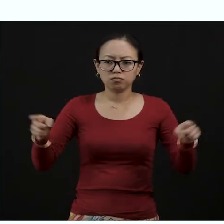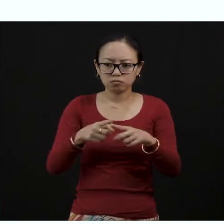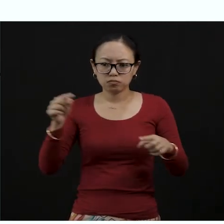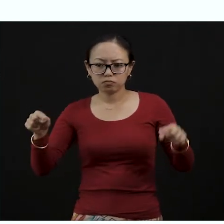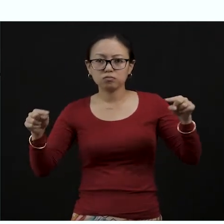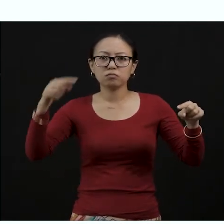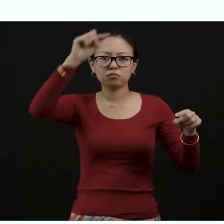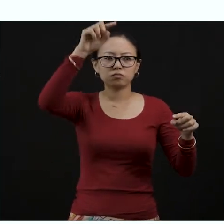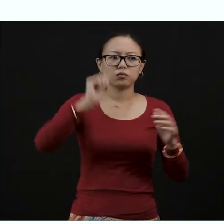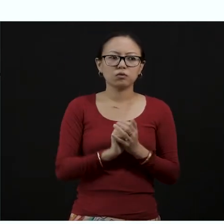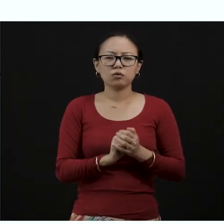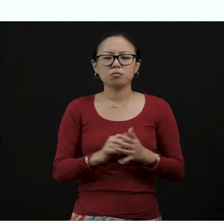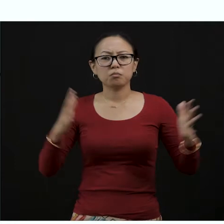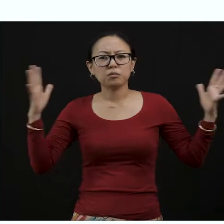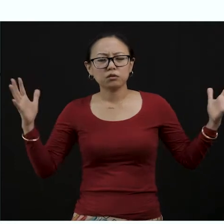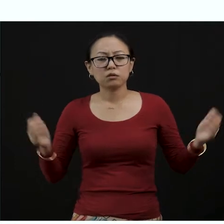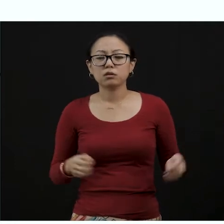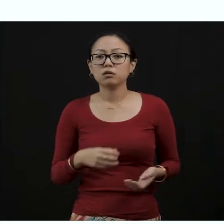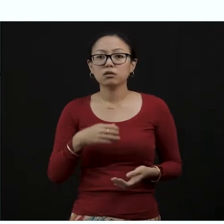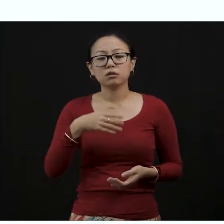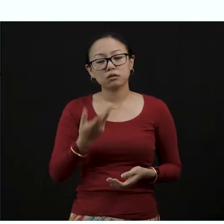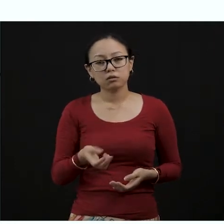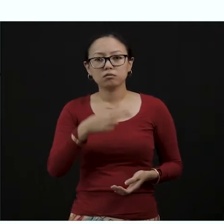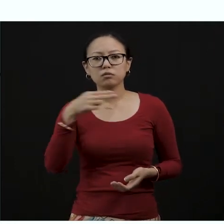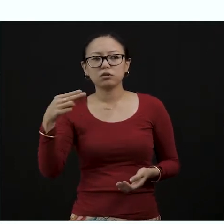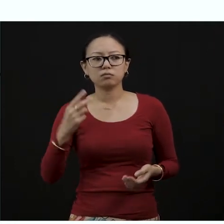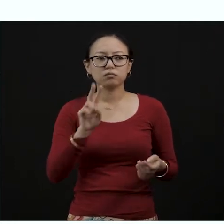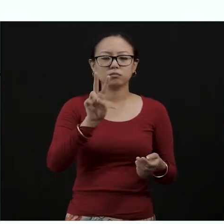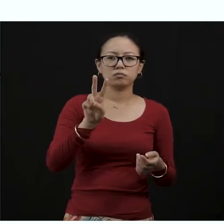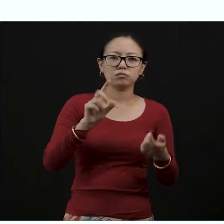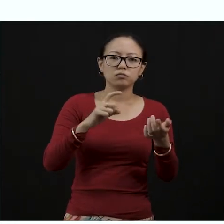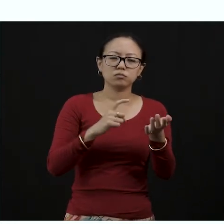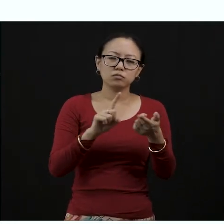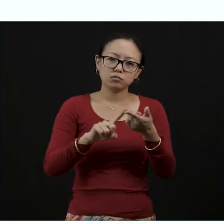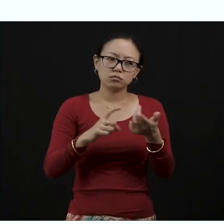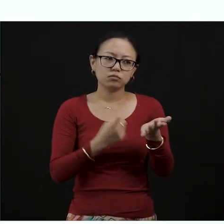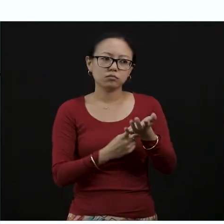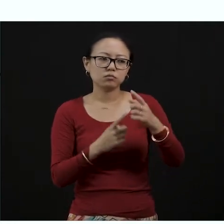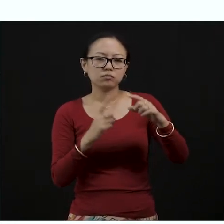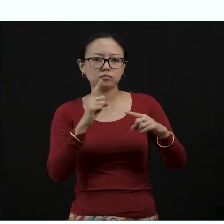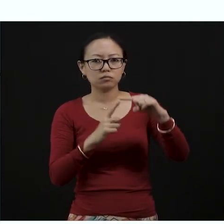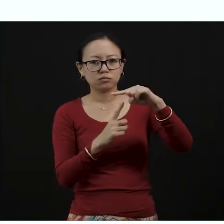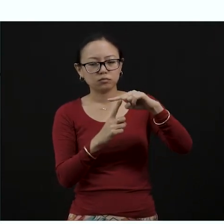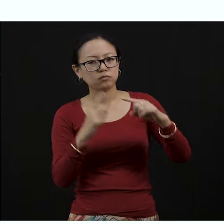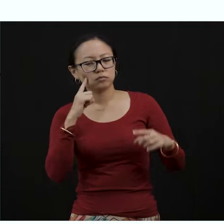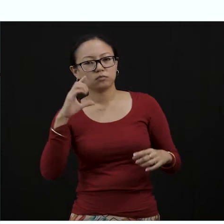C, as dash sides and dash vertices. So a square has how many